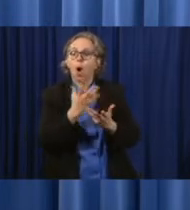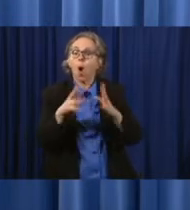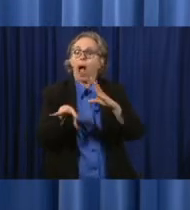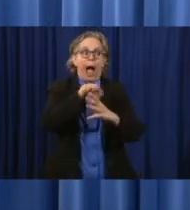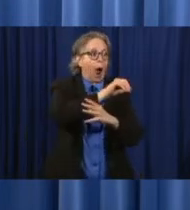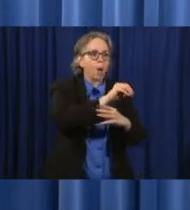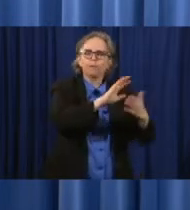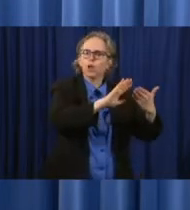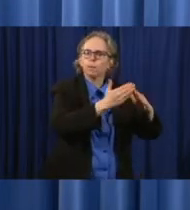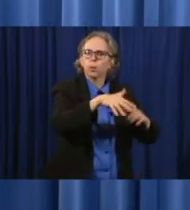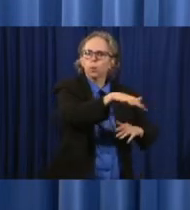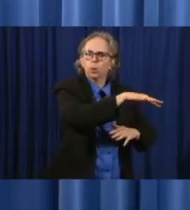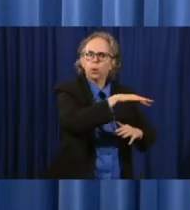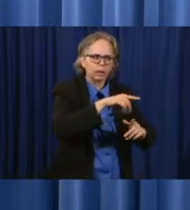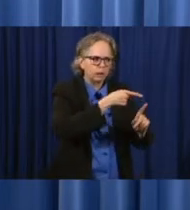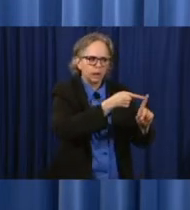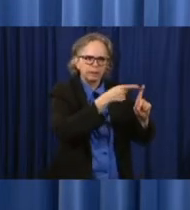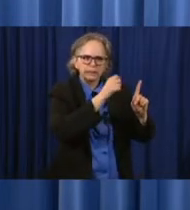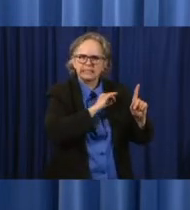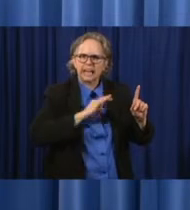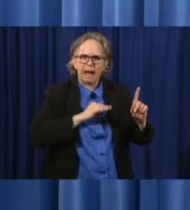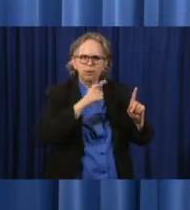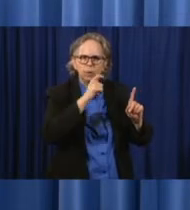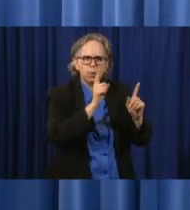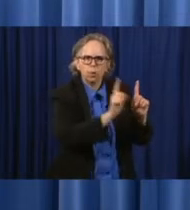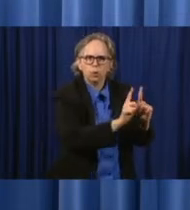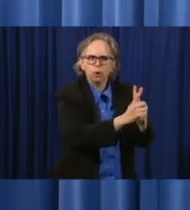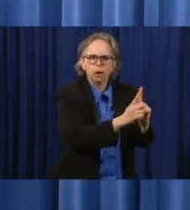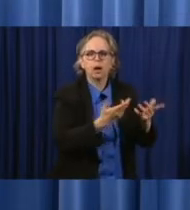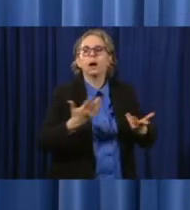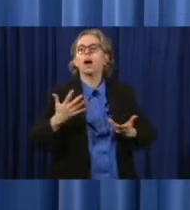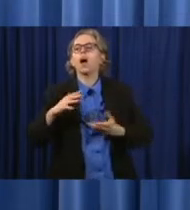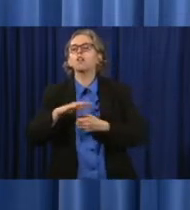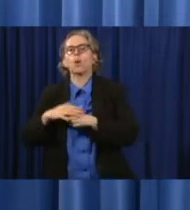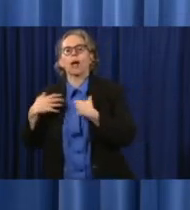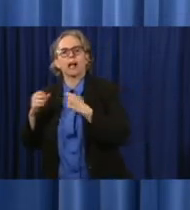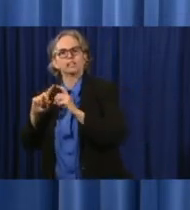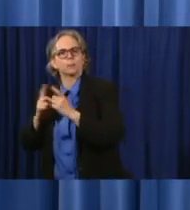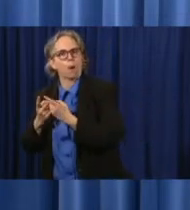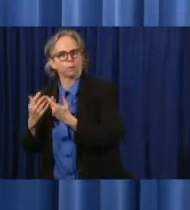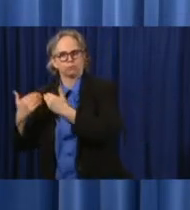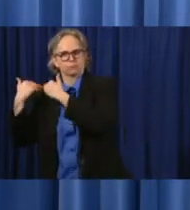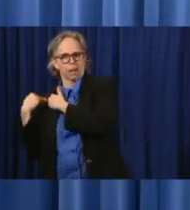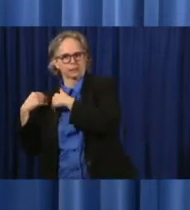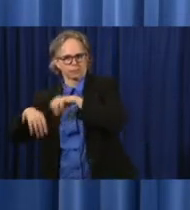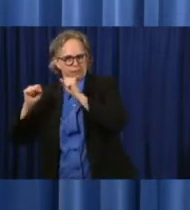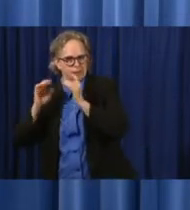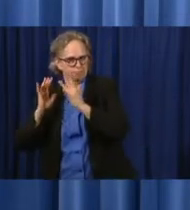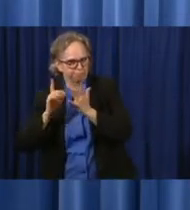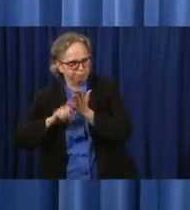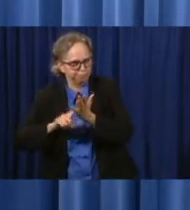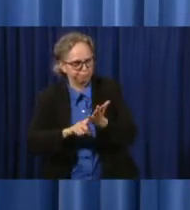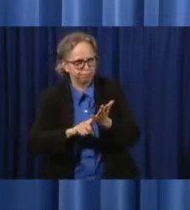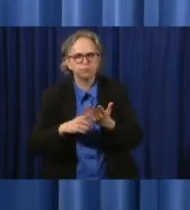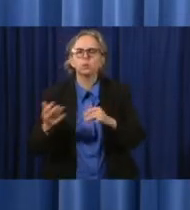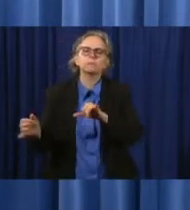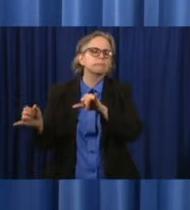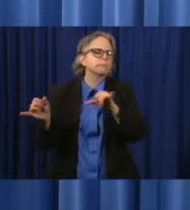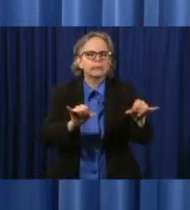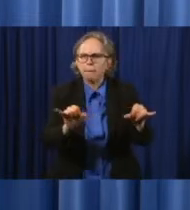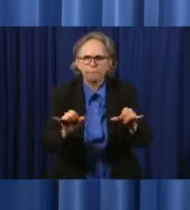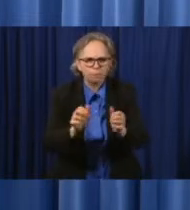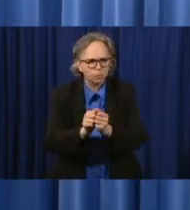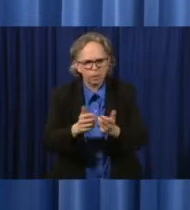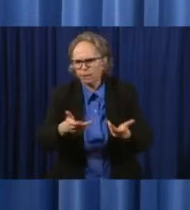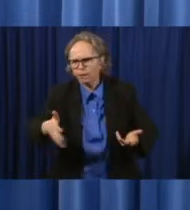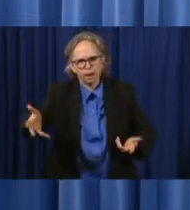done by the local health department. So it's the same basic principle that is used everywhere, that if you